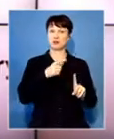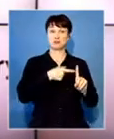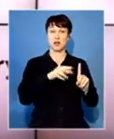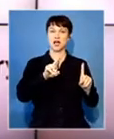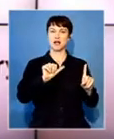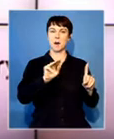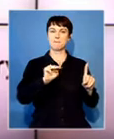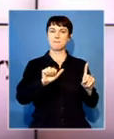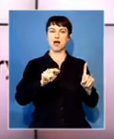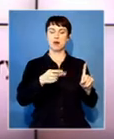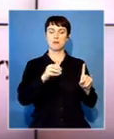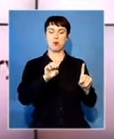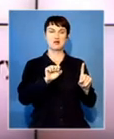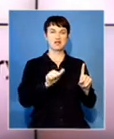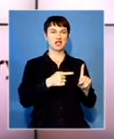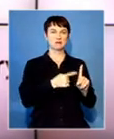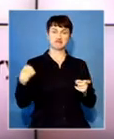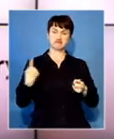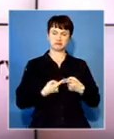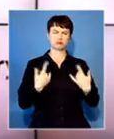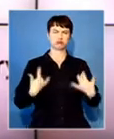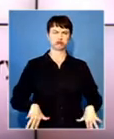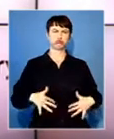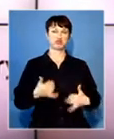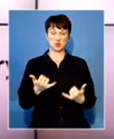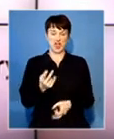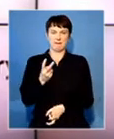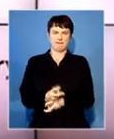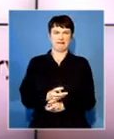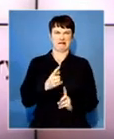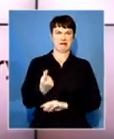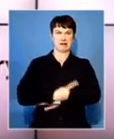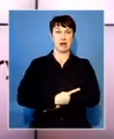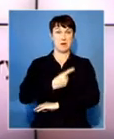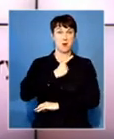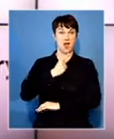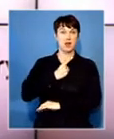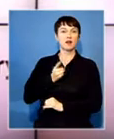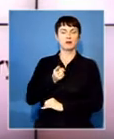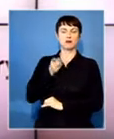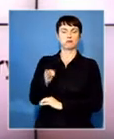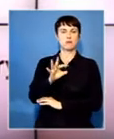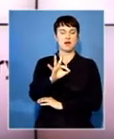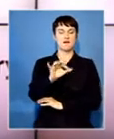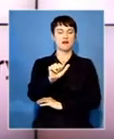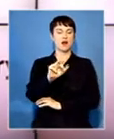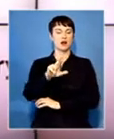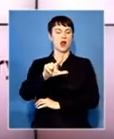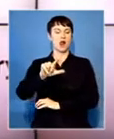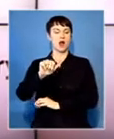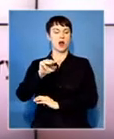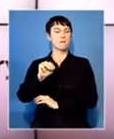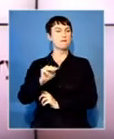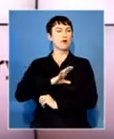Cyril Ramaphosa's illustrious career. The Deputy President took to the stand at the Farlam Commission probing the